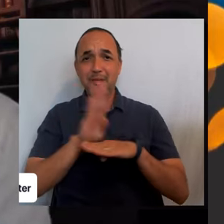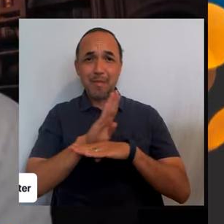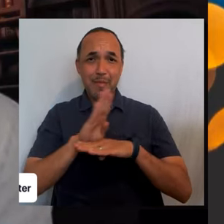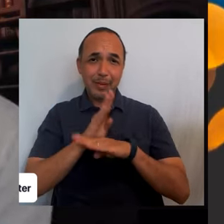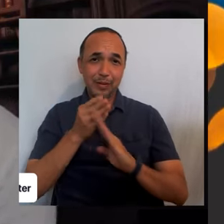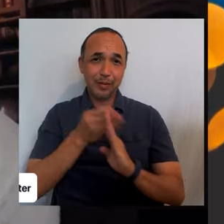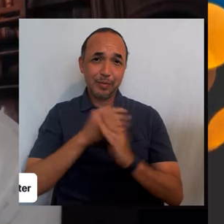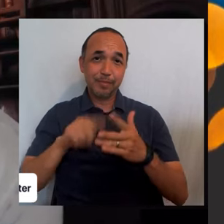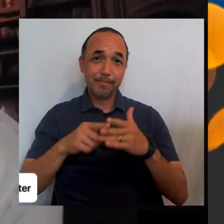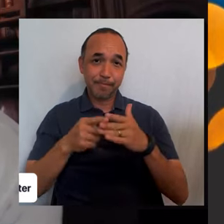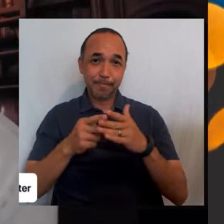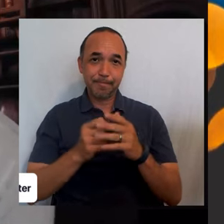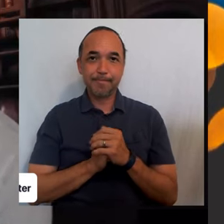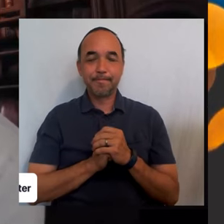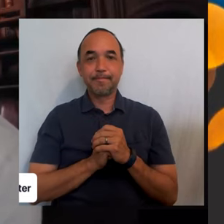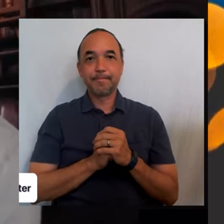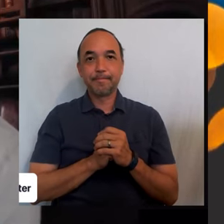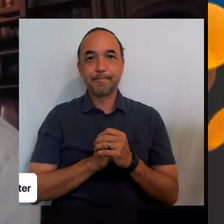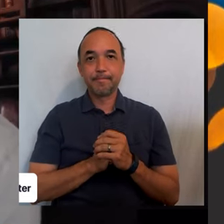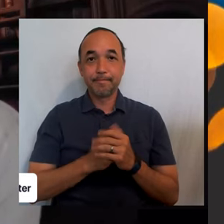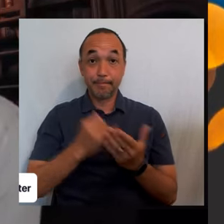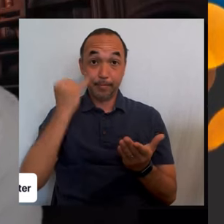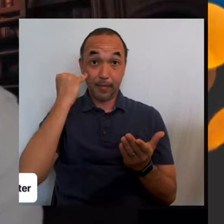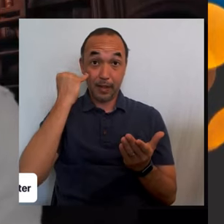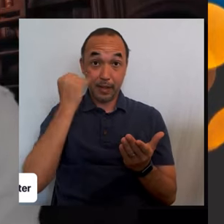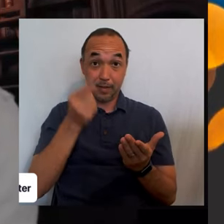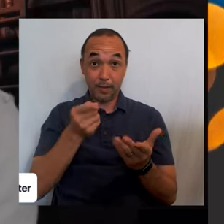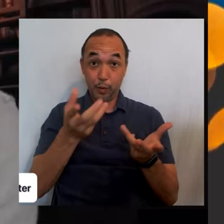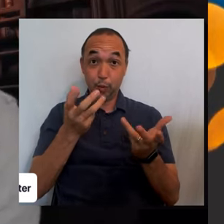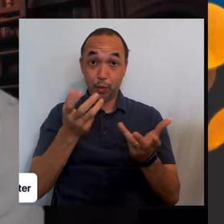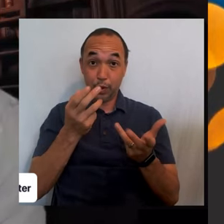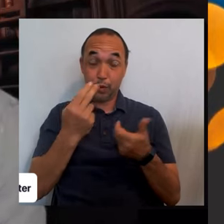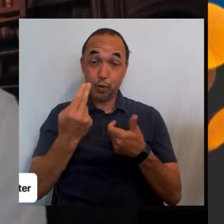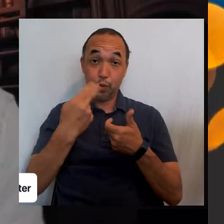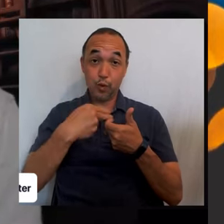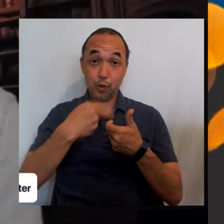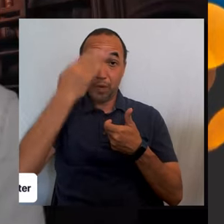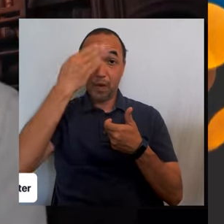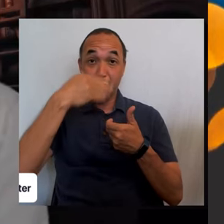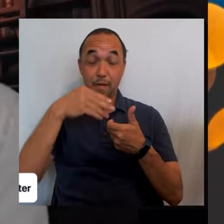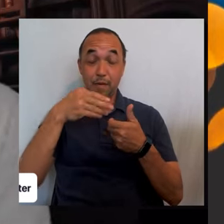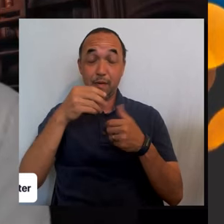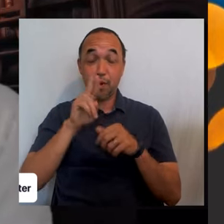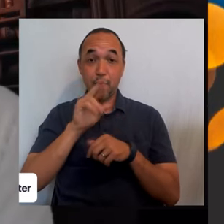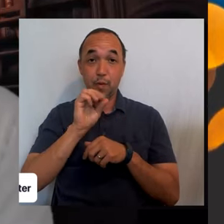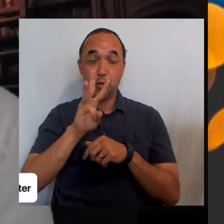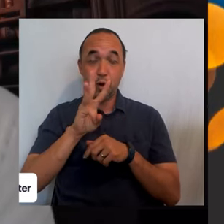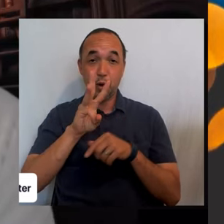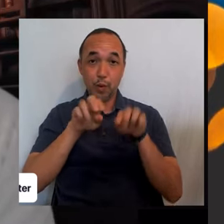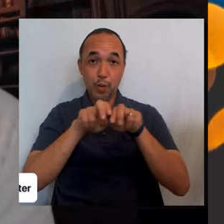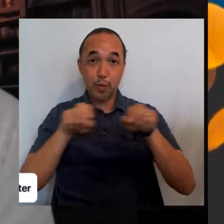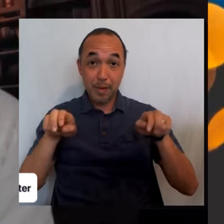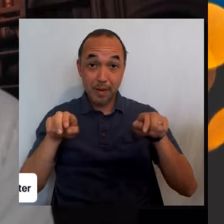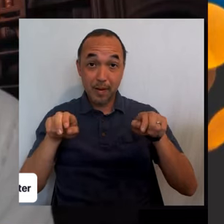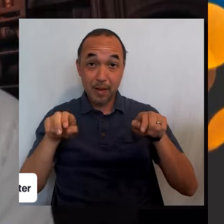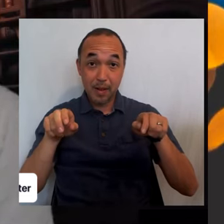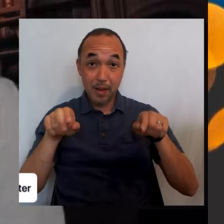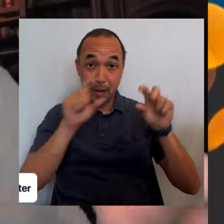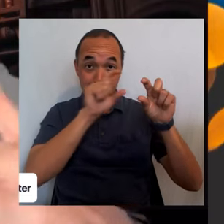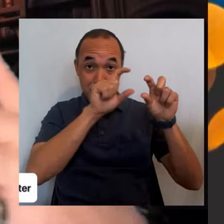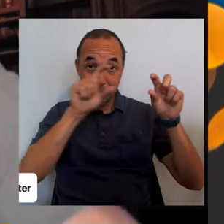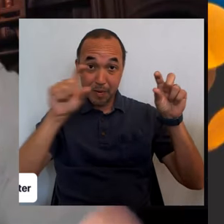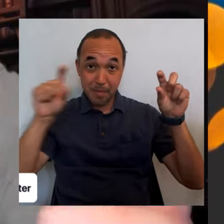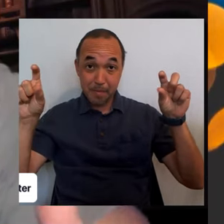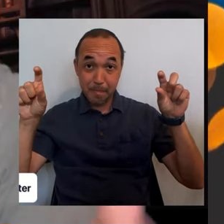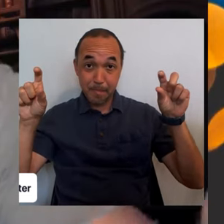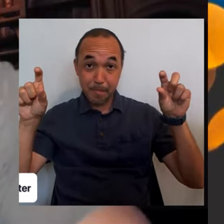started here. If you would like to come into the front row or ask a question over the,